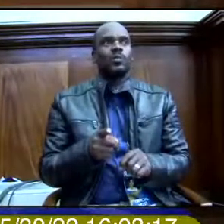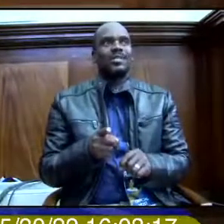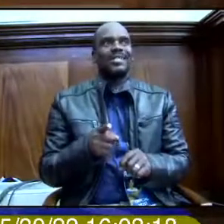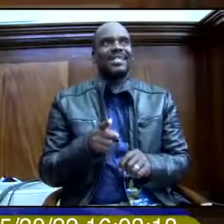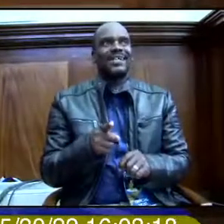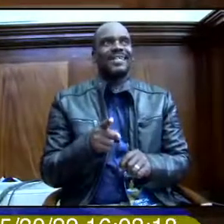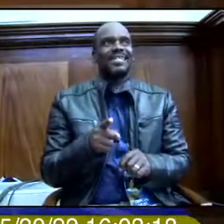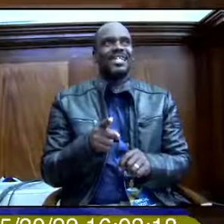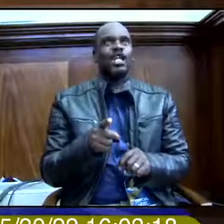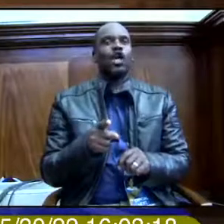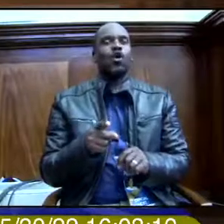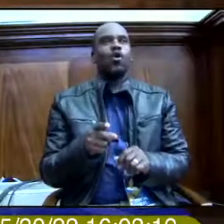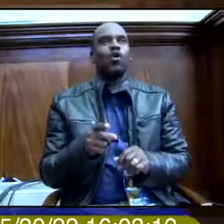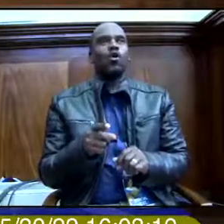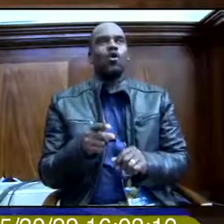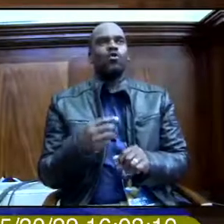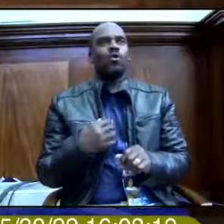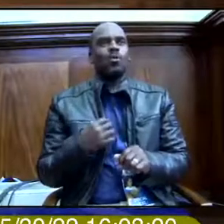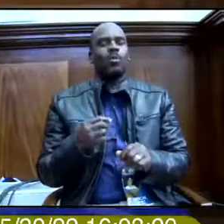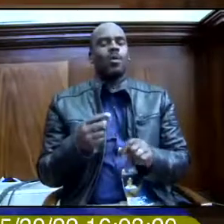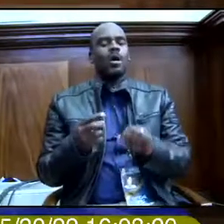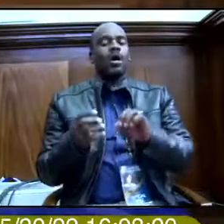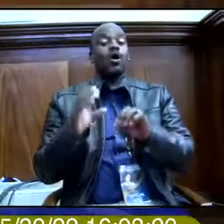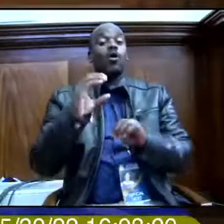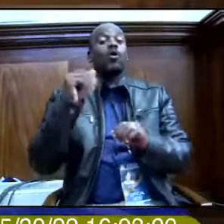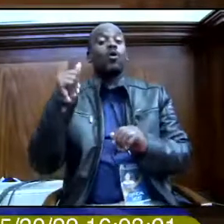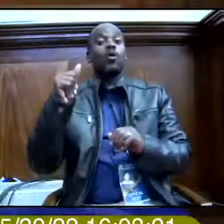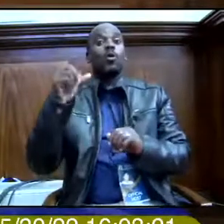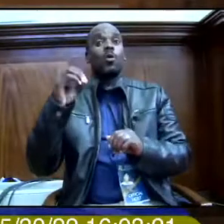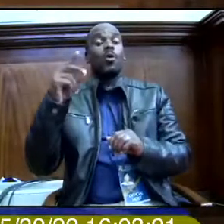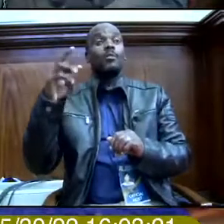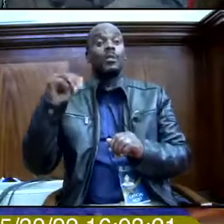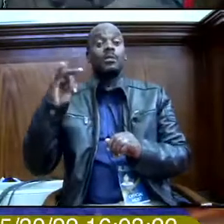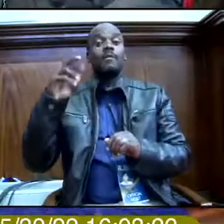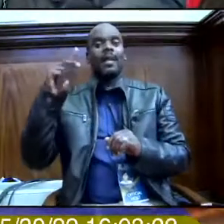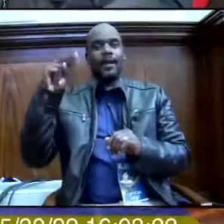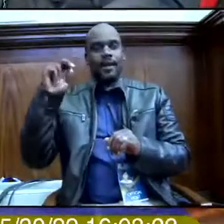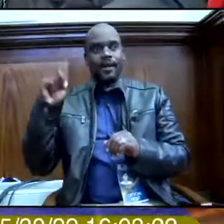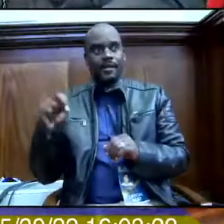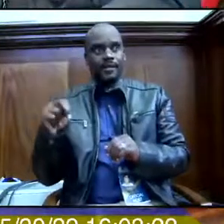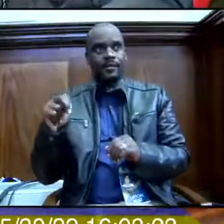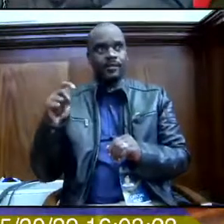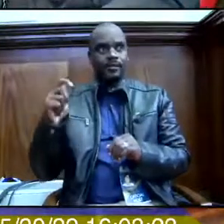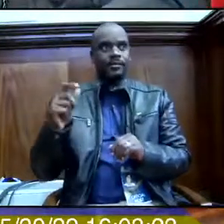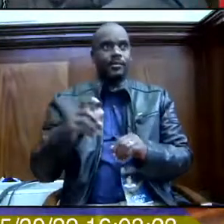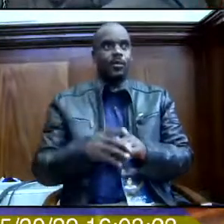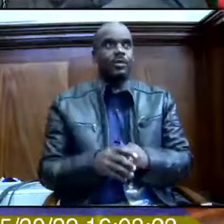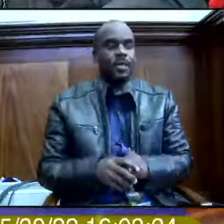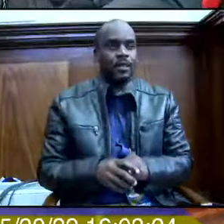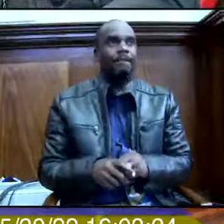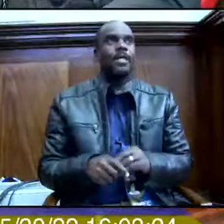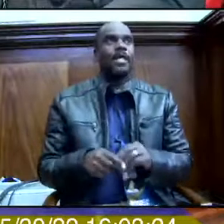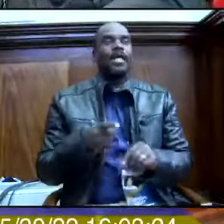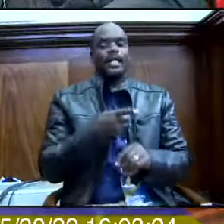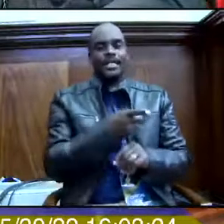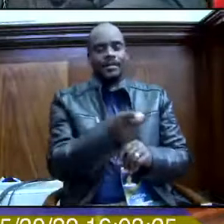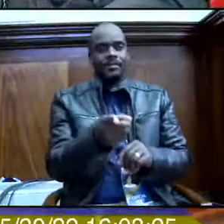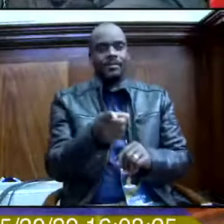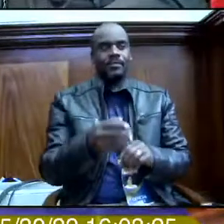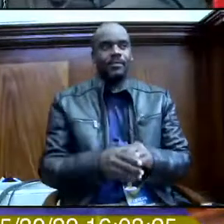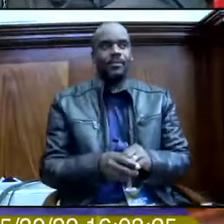commitment to begin a process of insulting which was made around 2009 by mtsf